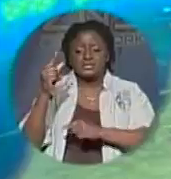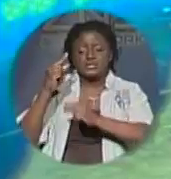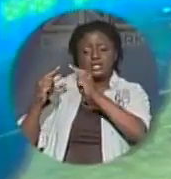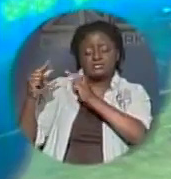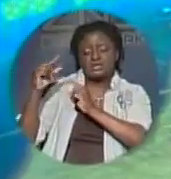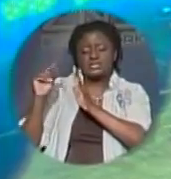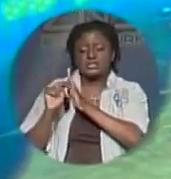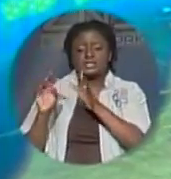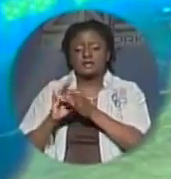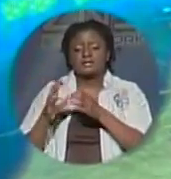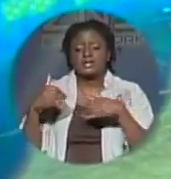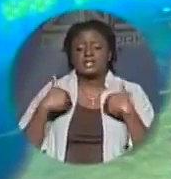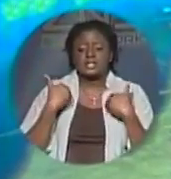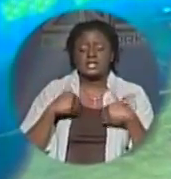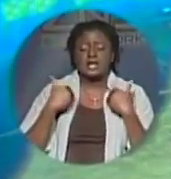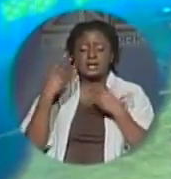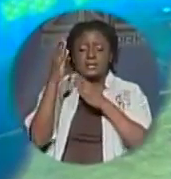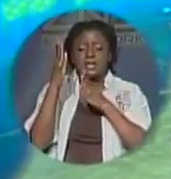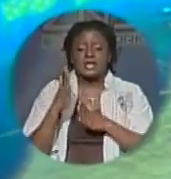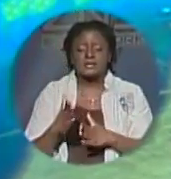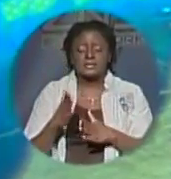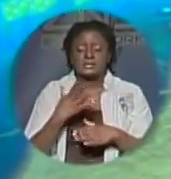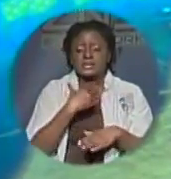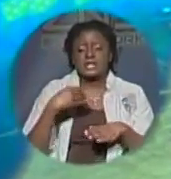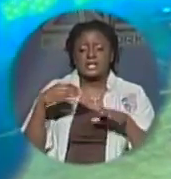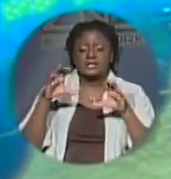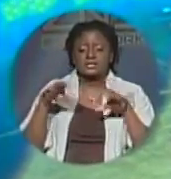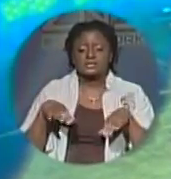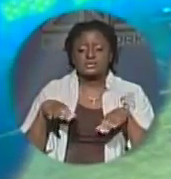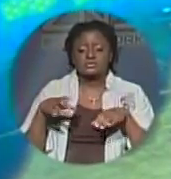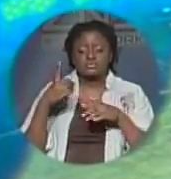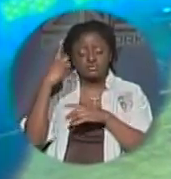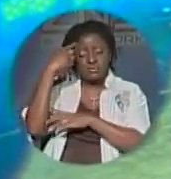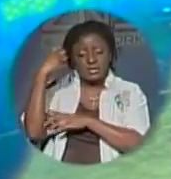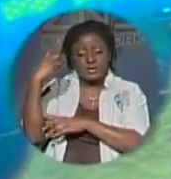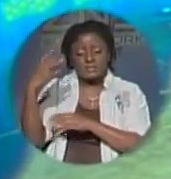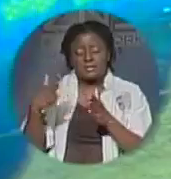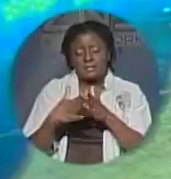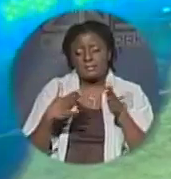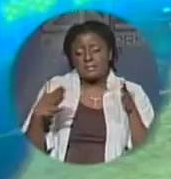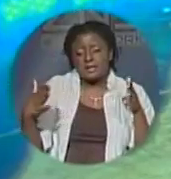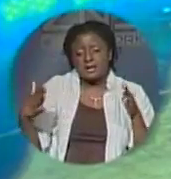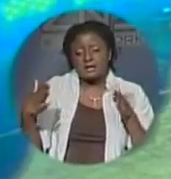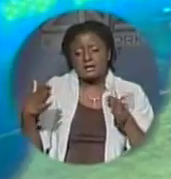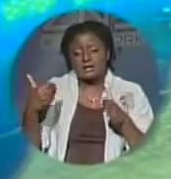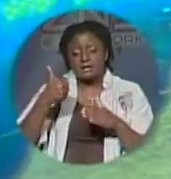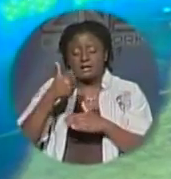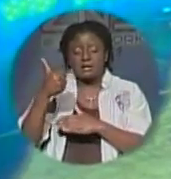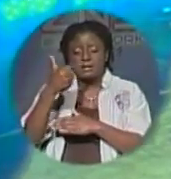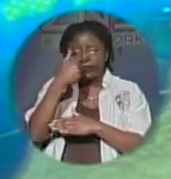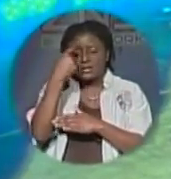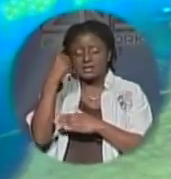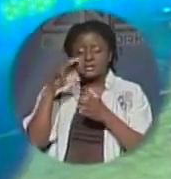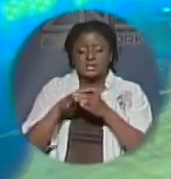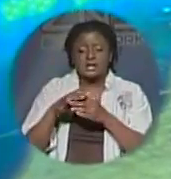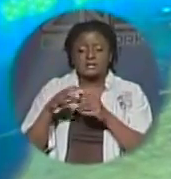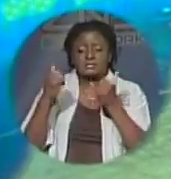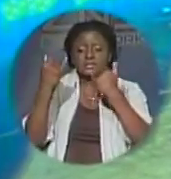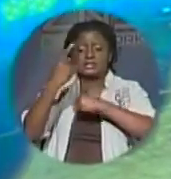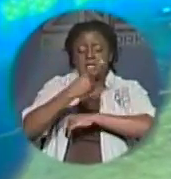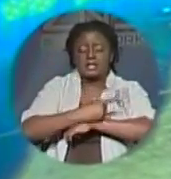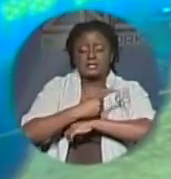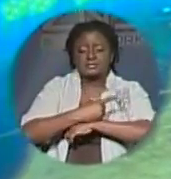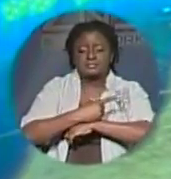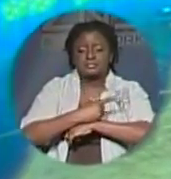and aspiring athletes can dream even bigger dreams because of today. In addition to world-class facilities, my government